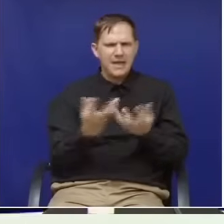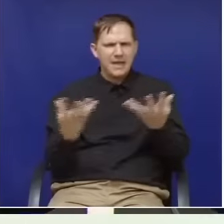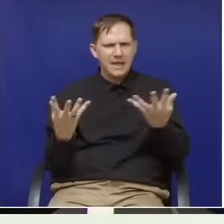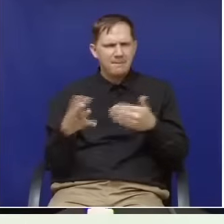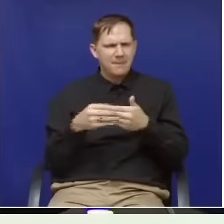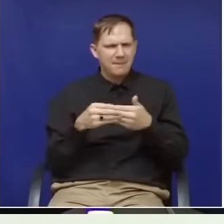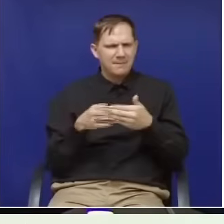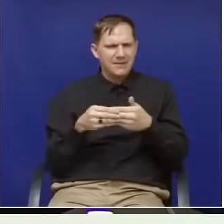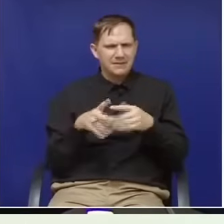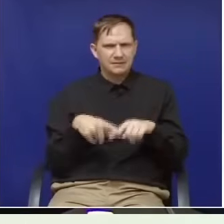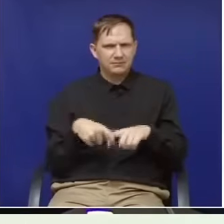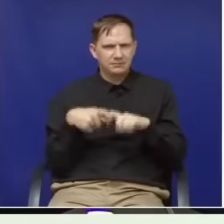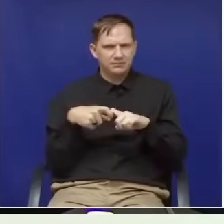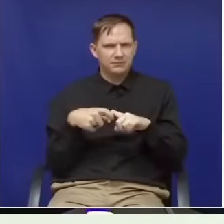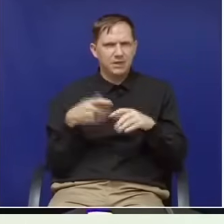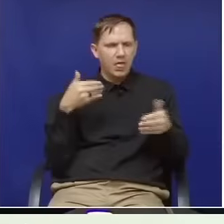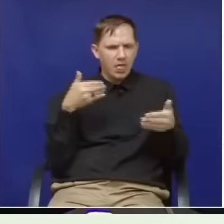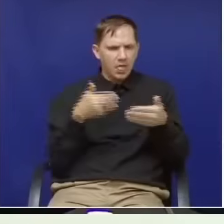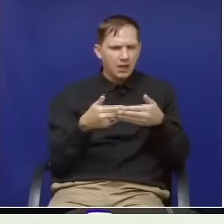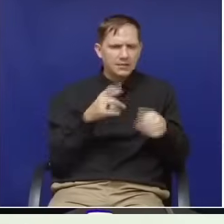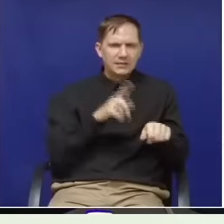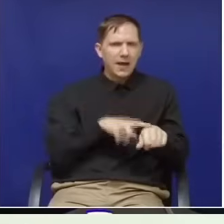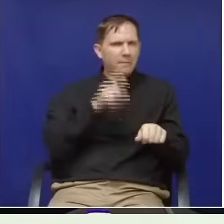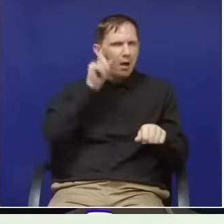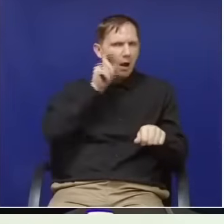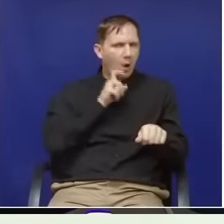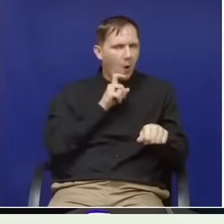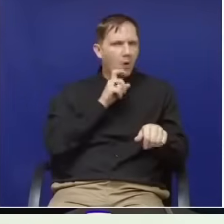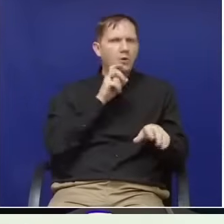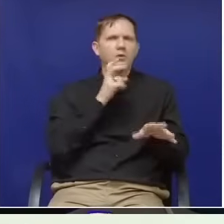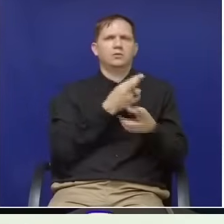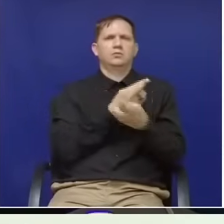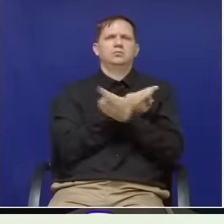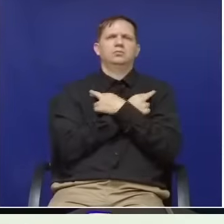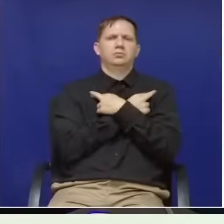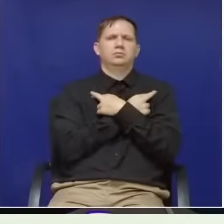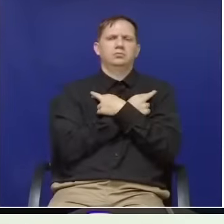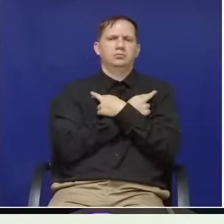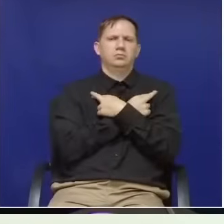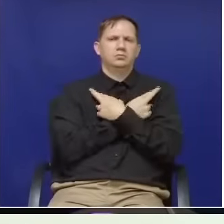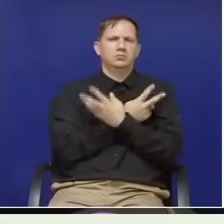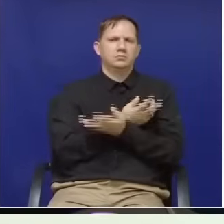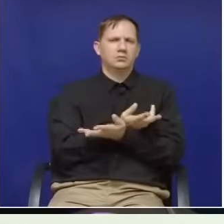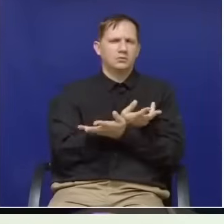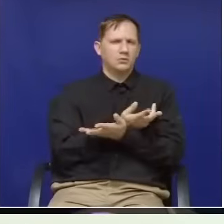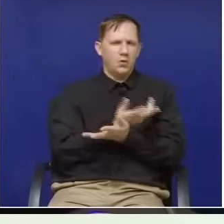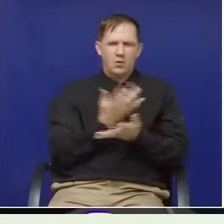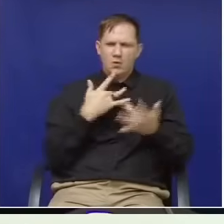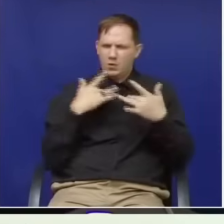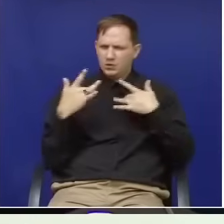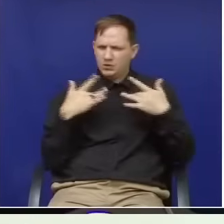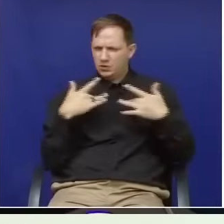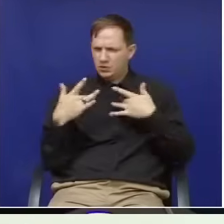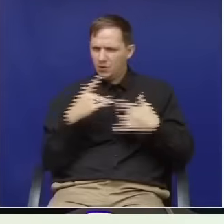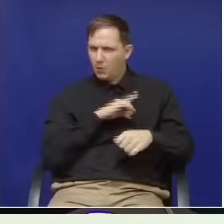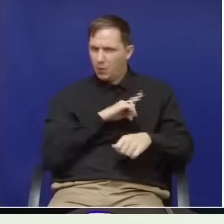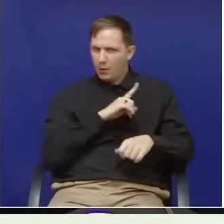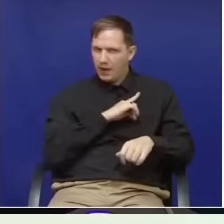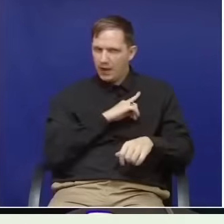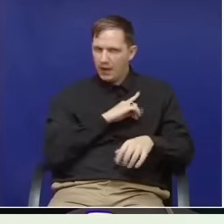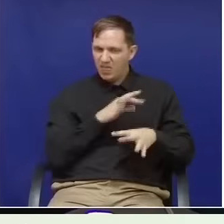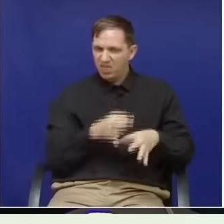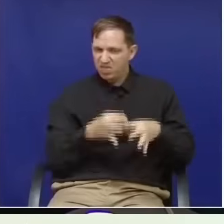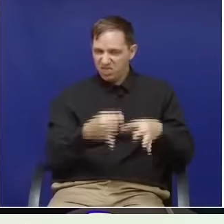are nearing pensionable age, and it is a concern. To what extent have delays in finalizing